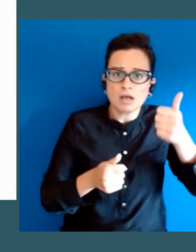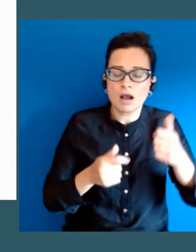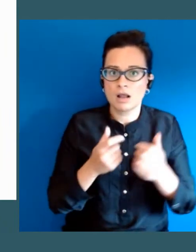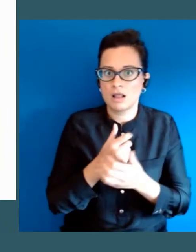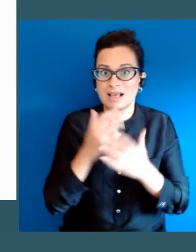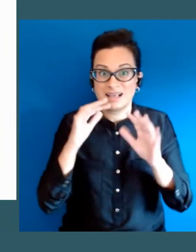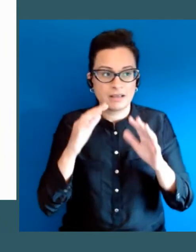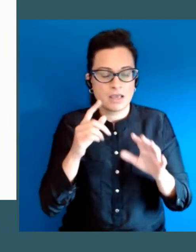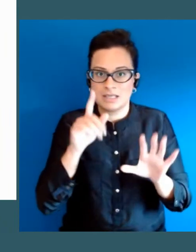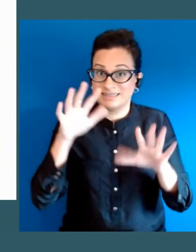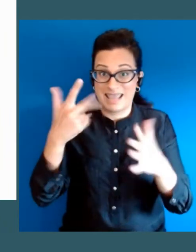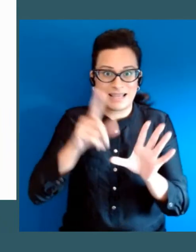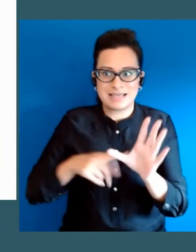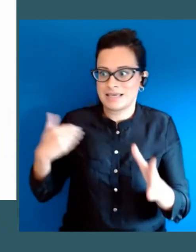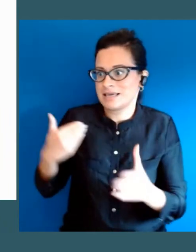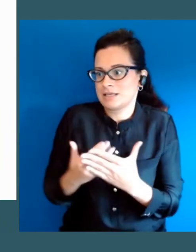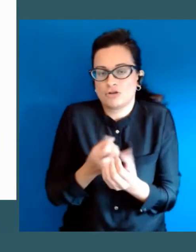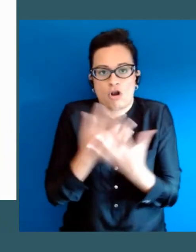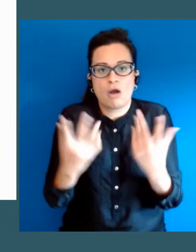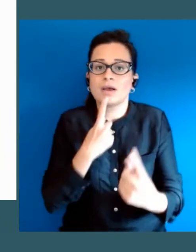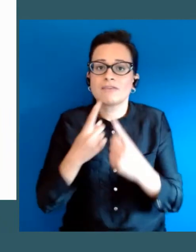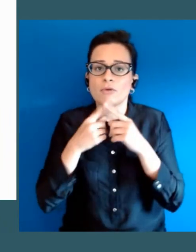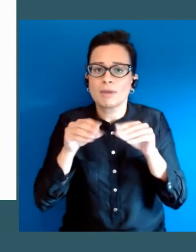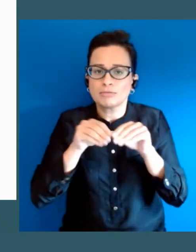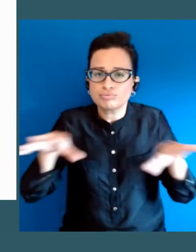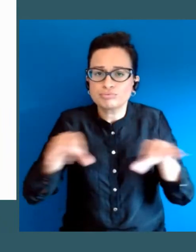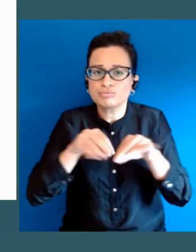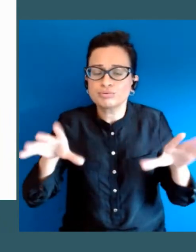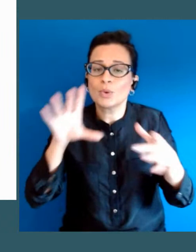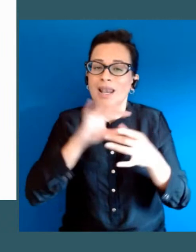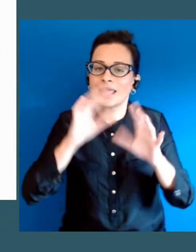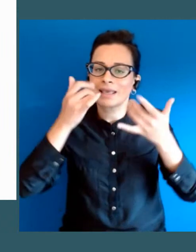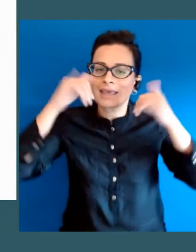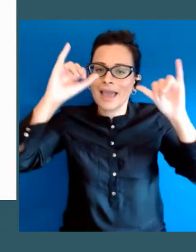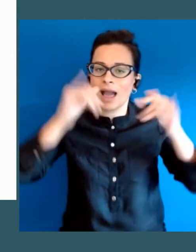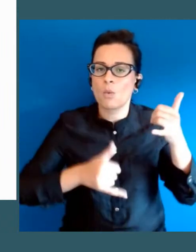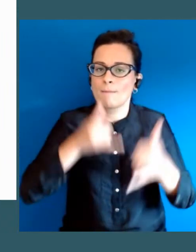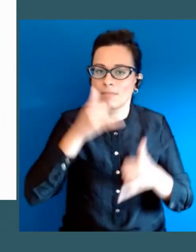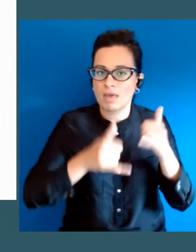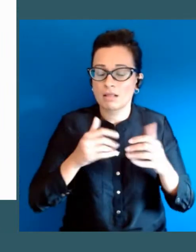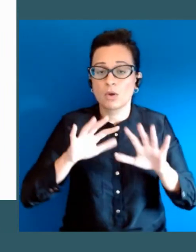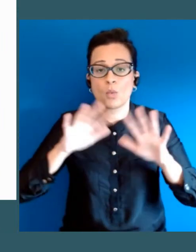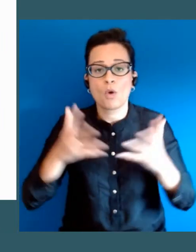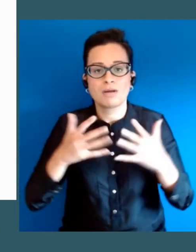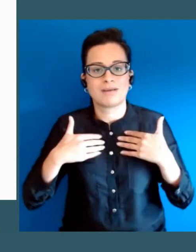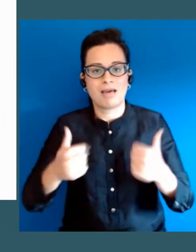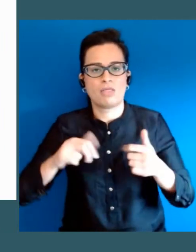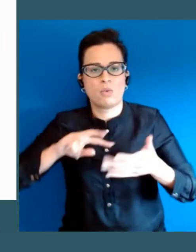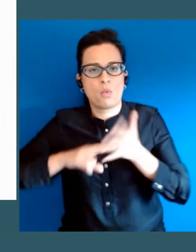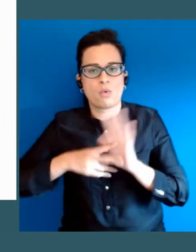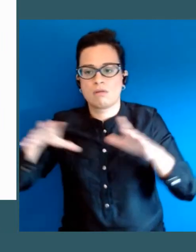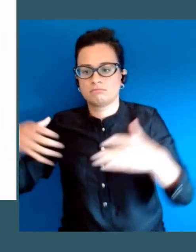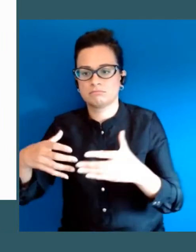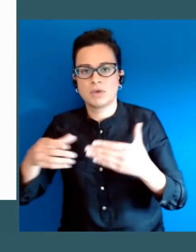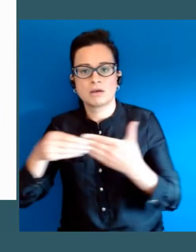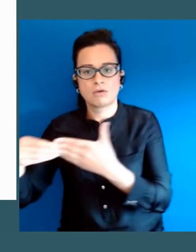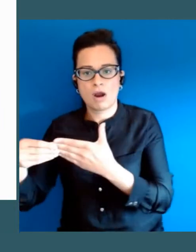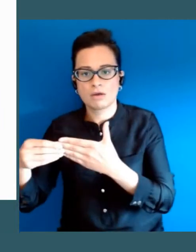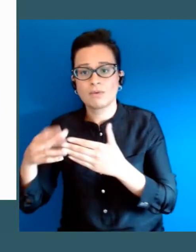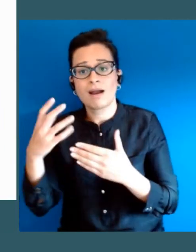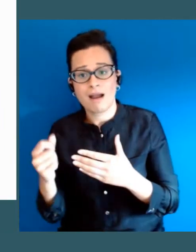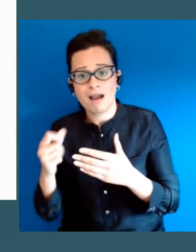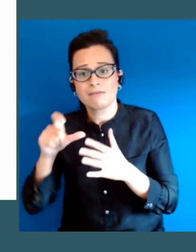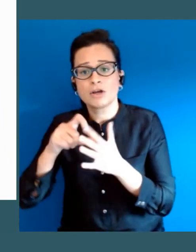out in relation to cow's milk protein allergy. So we've got the World Health Organization guidelines, the DRACMA guidelines. We've also got